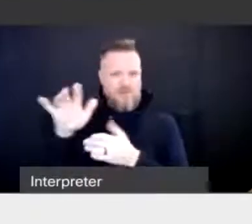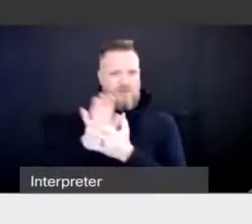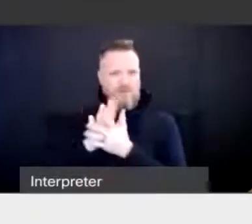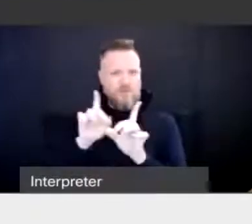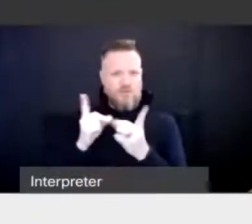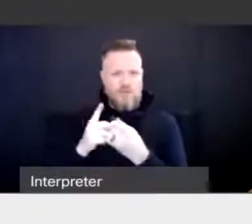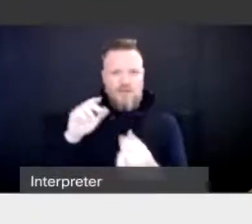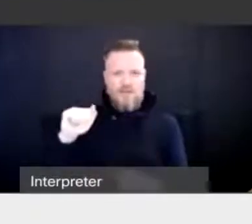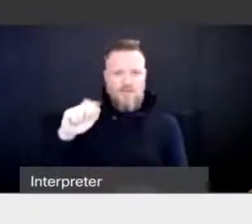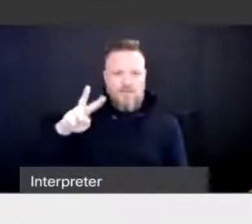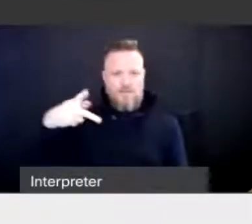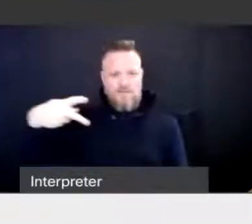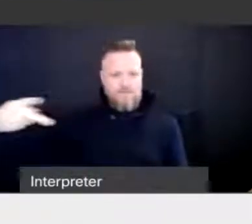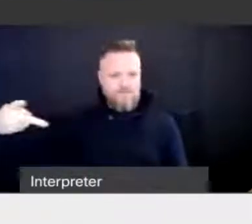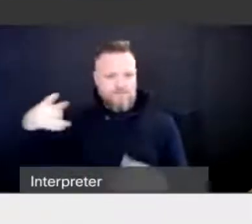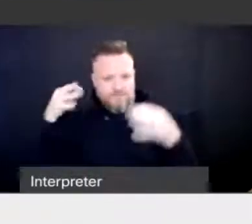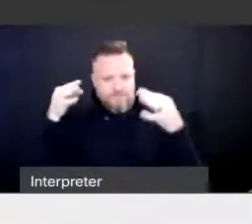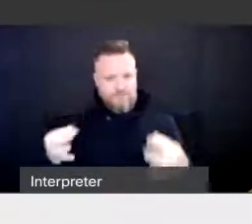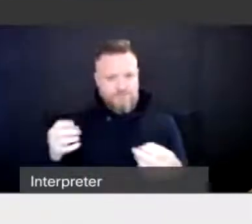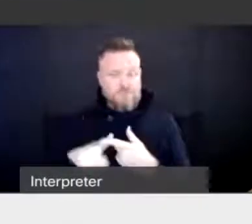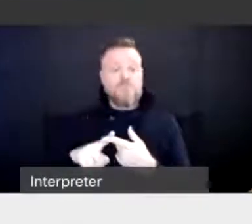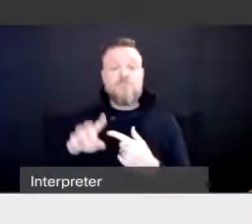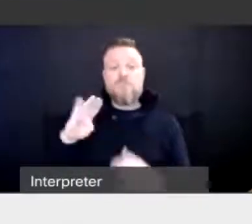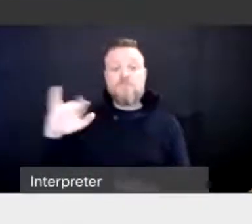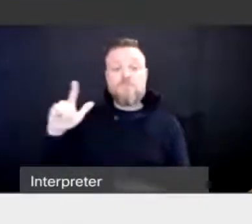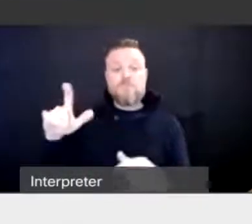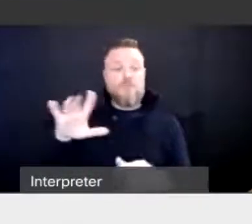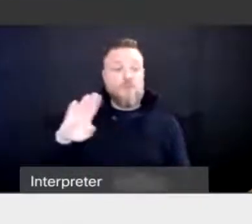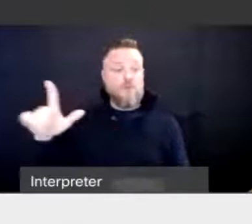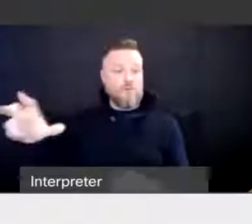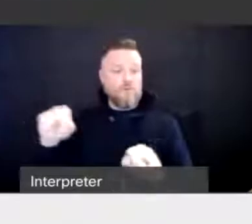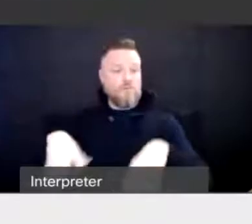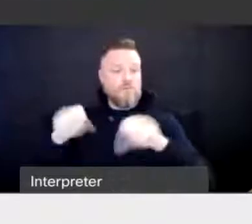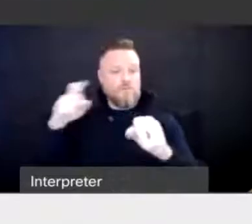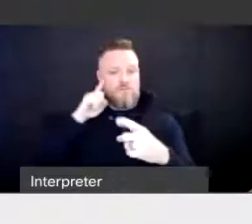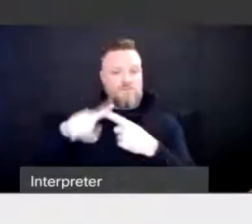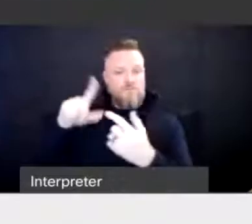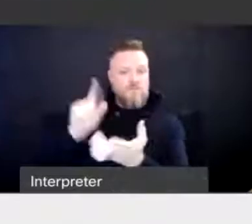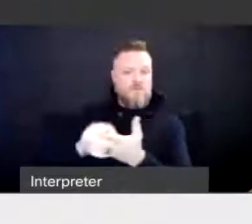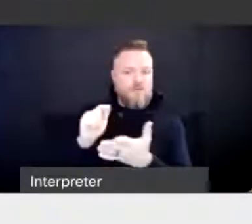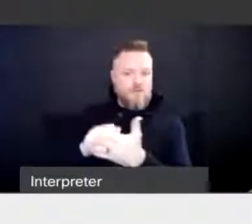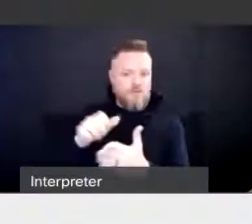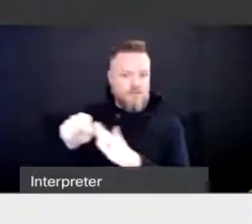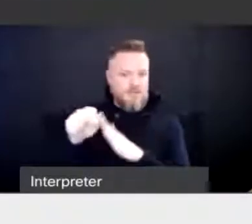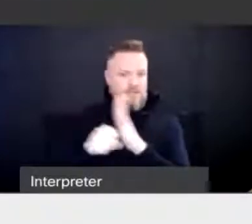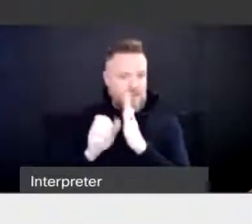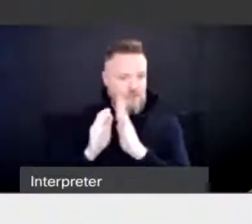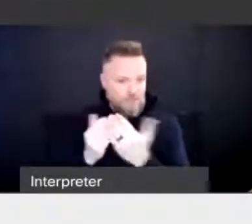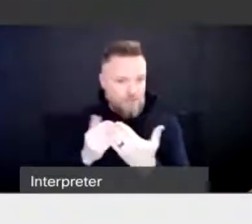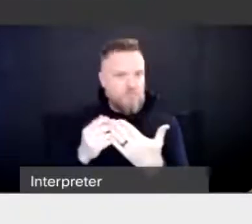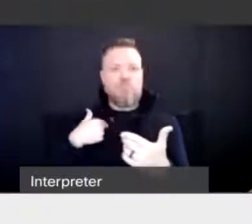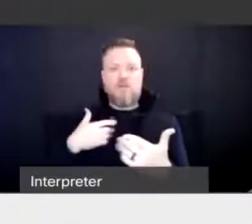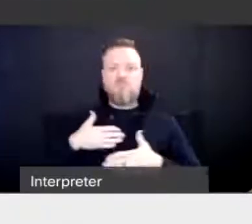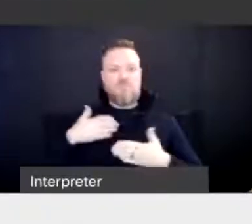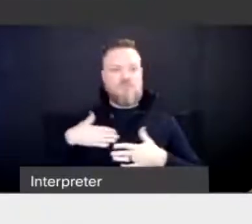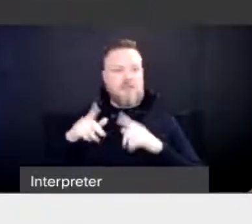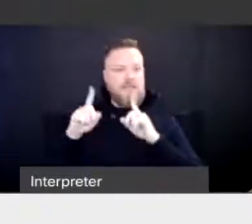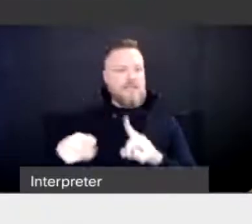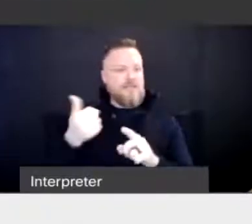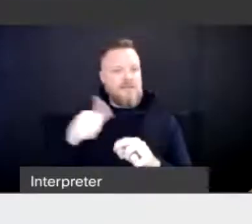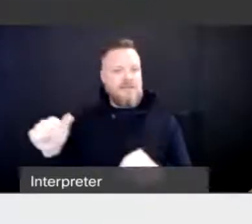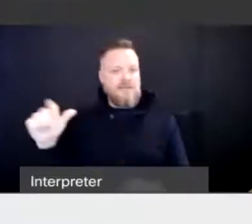AVPP determination. Senate Bill 31 would take effect upon publication in the statute book, and I'll be happy to answer any questions.